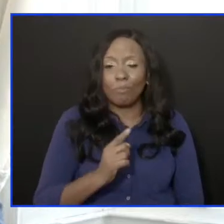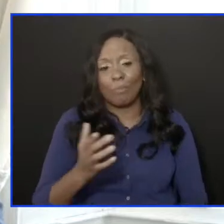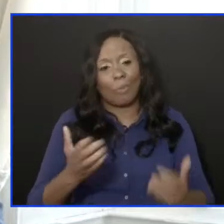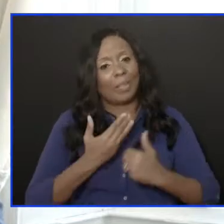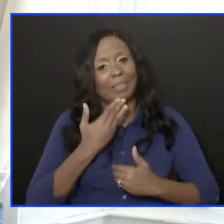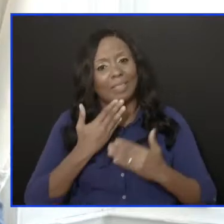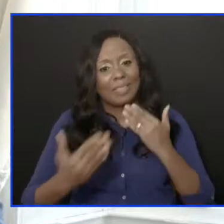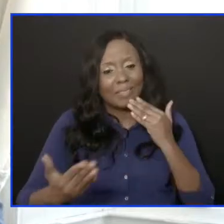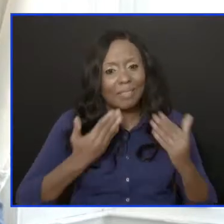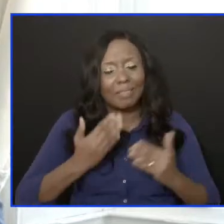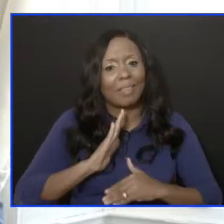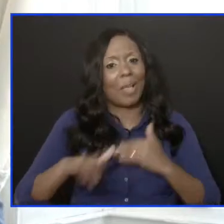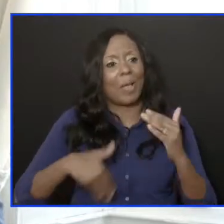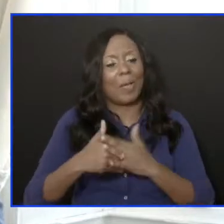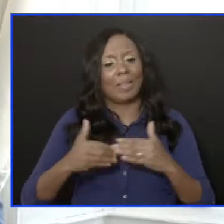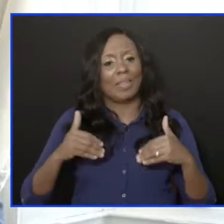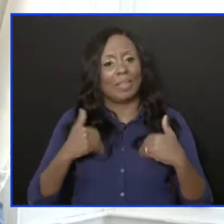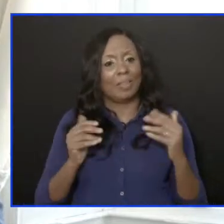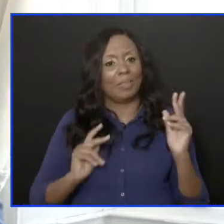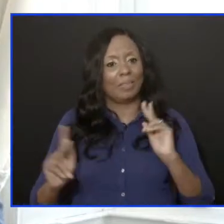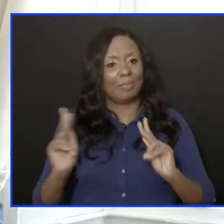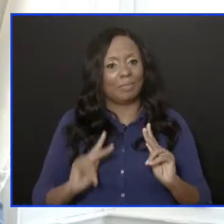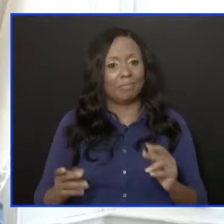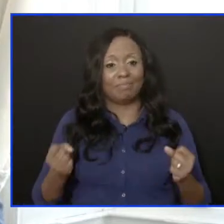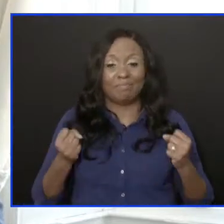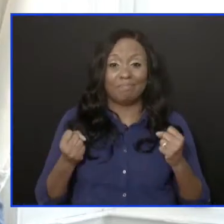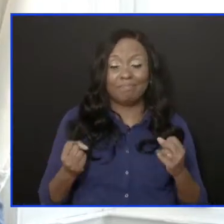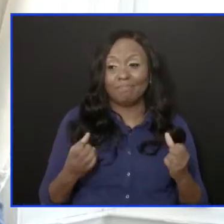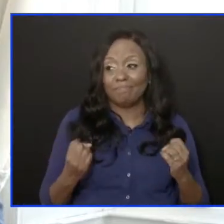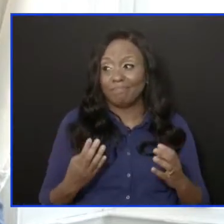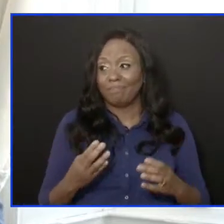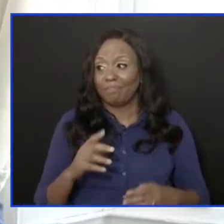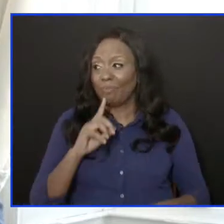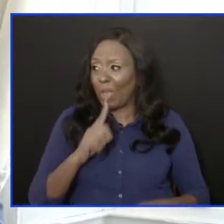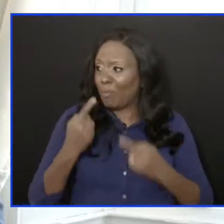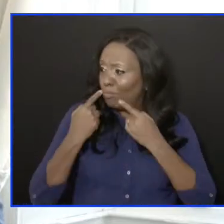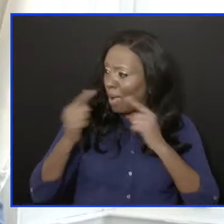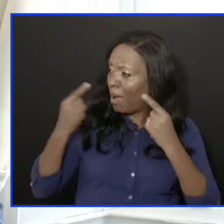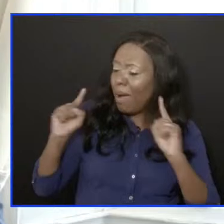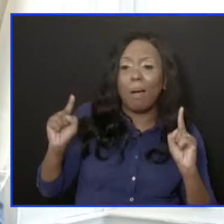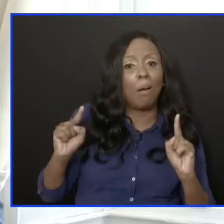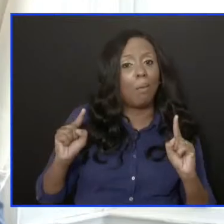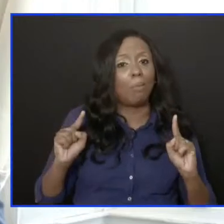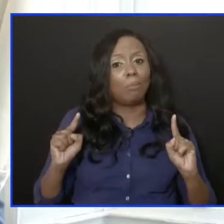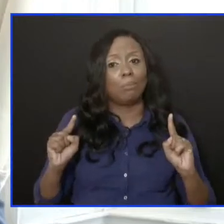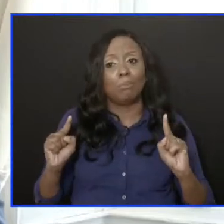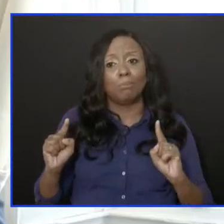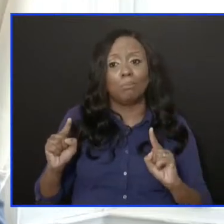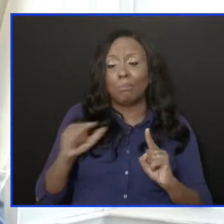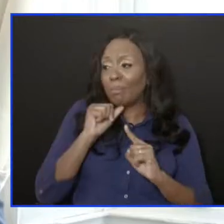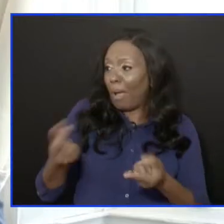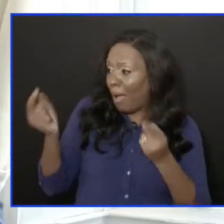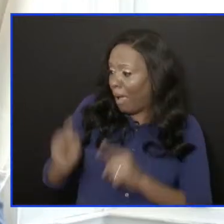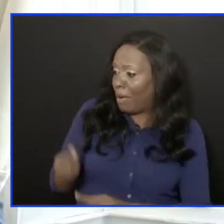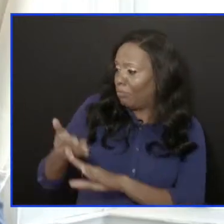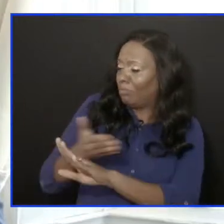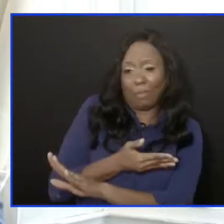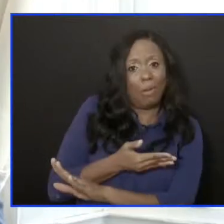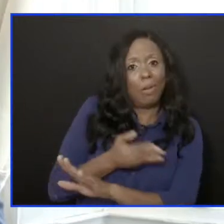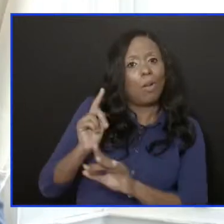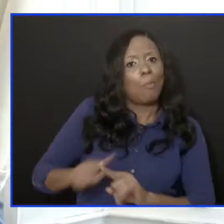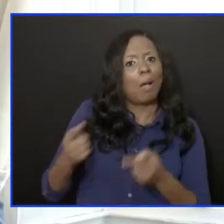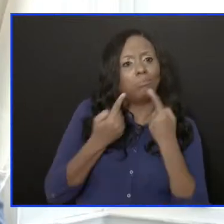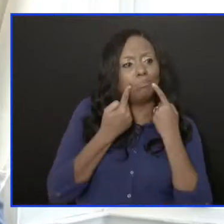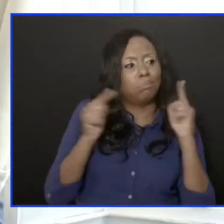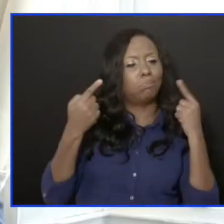listen on today, is many of them have come in and have been able to achieve things that they didn't have, the capacity to do